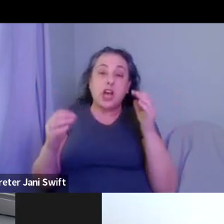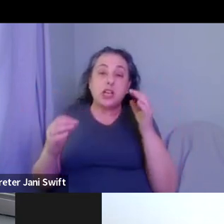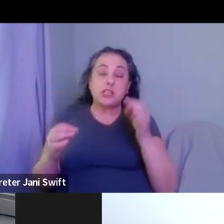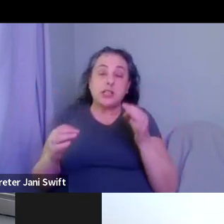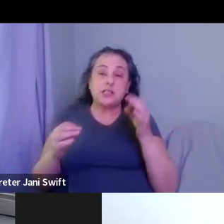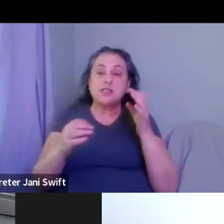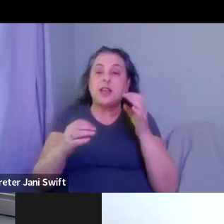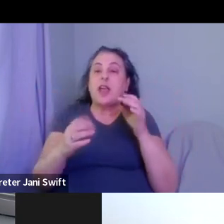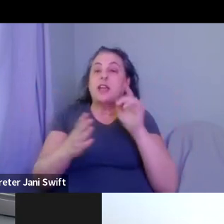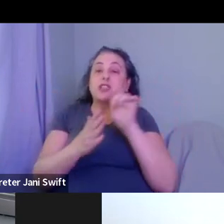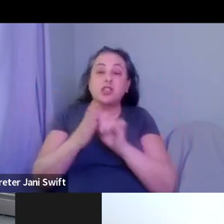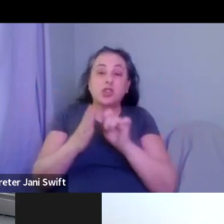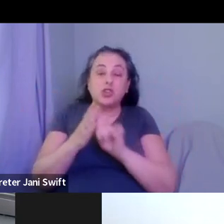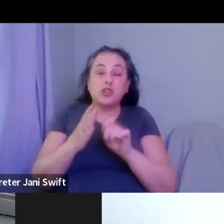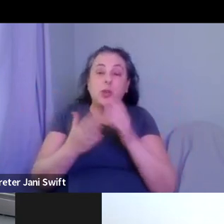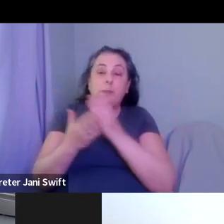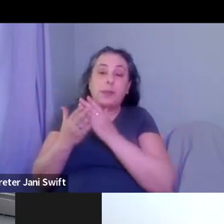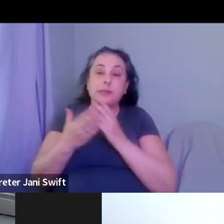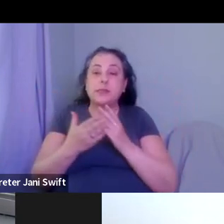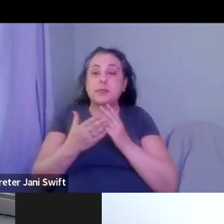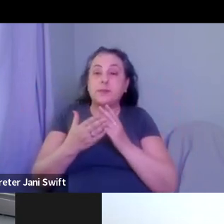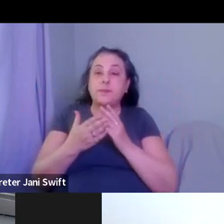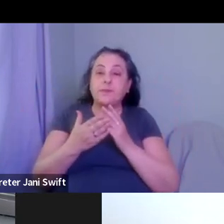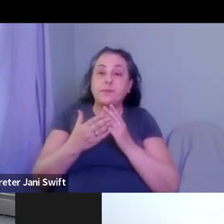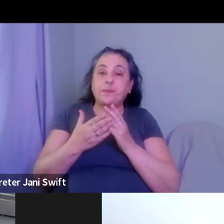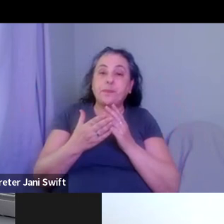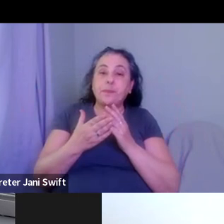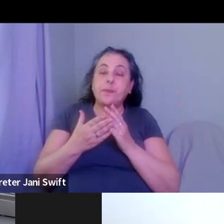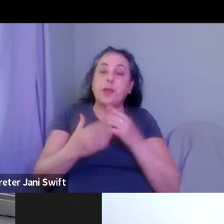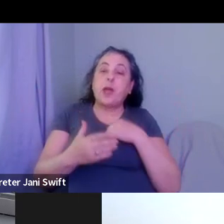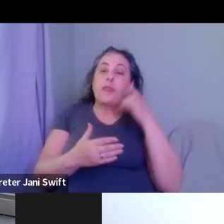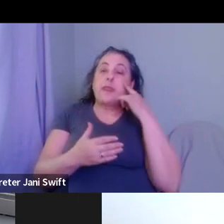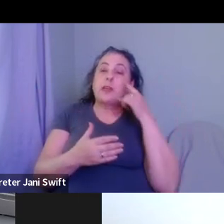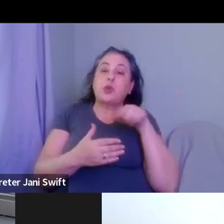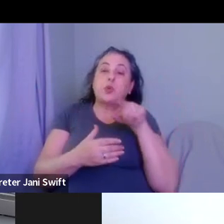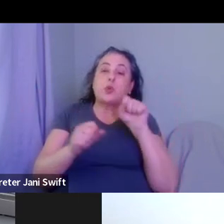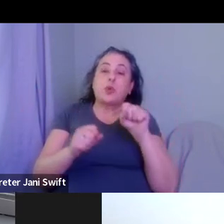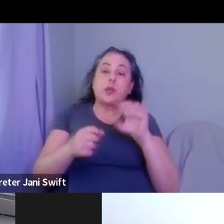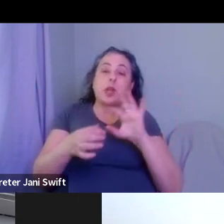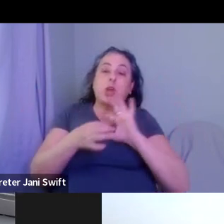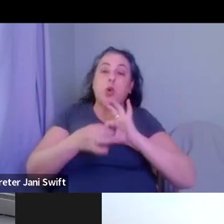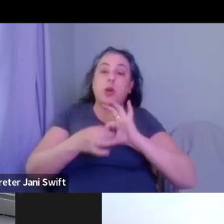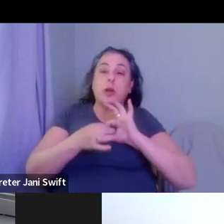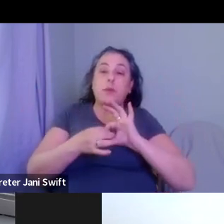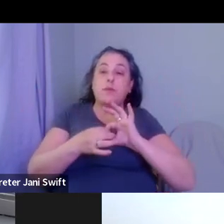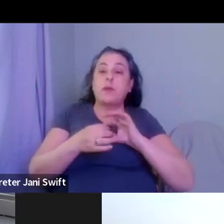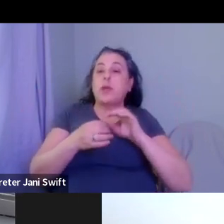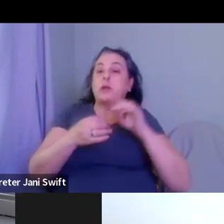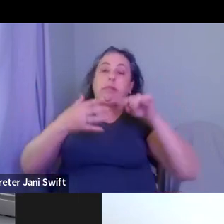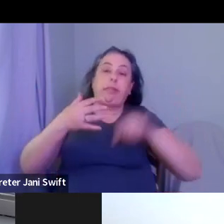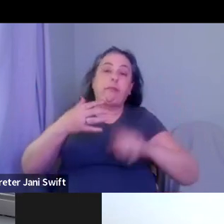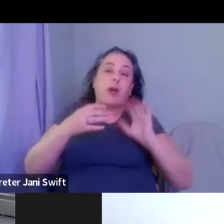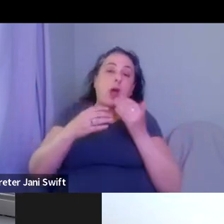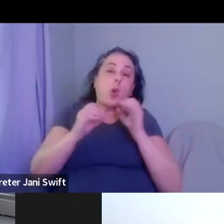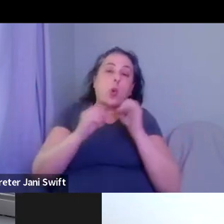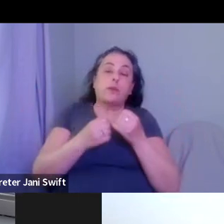journaling pieces, and I think you can hook up with any number of our organizations just by looking